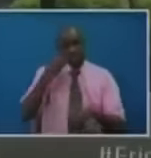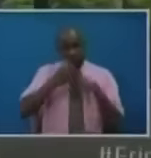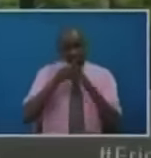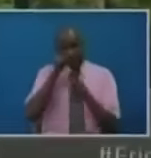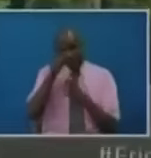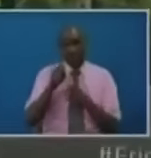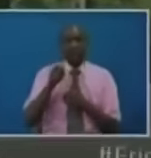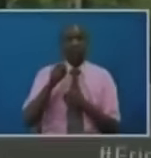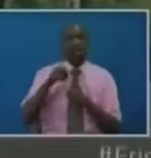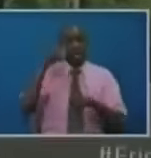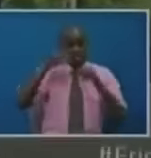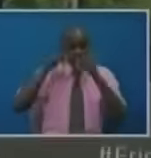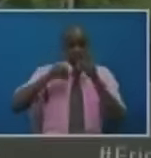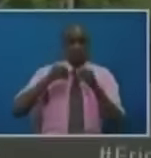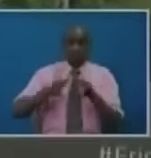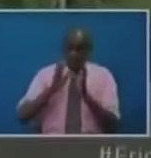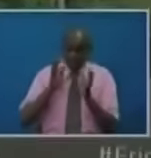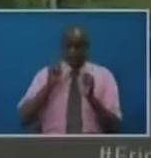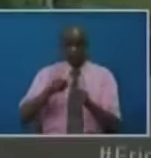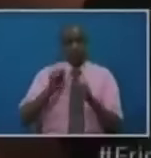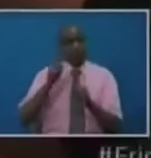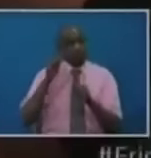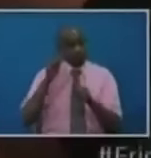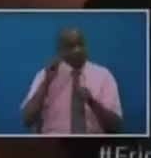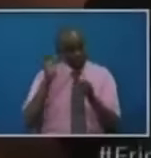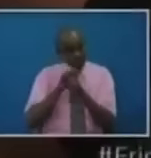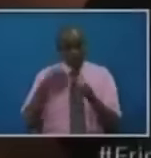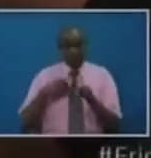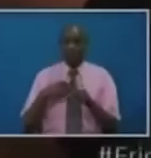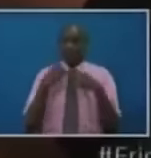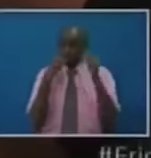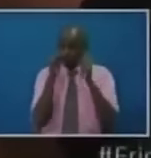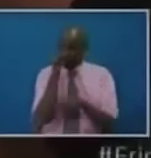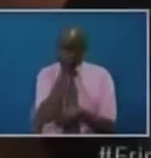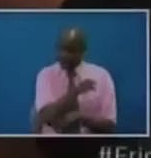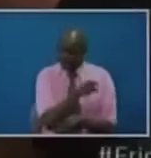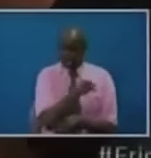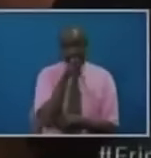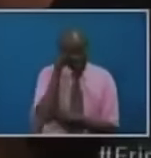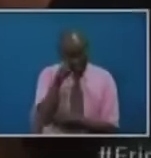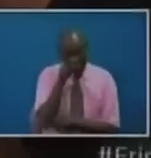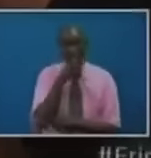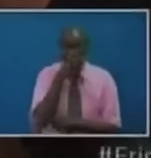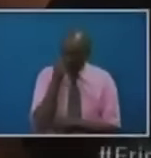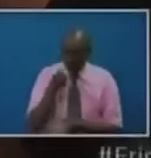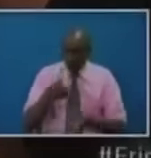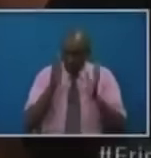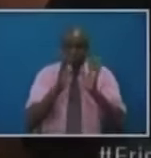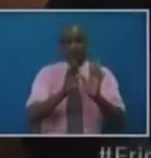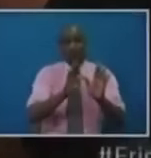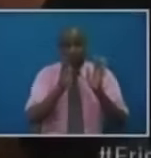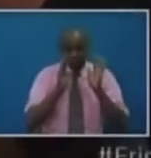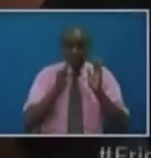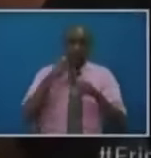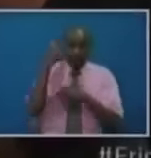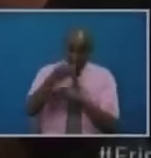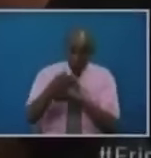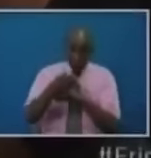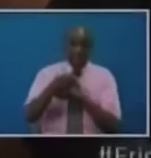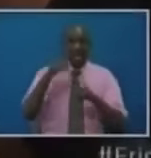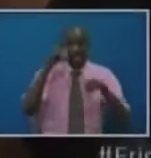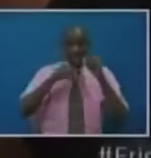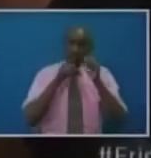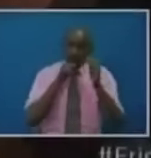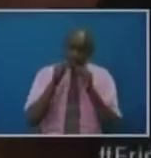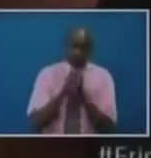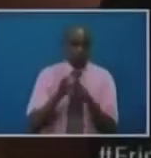electoral systems that enjoy the confidence of the majority, Mkapa says, is one of the best ways of avoiding post-election related